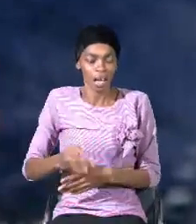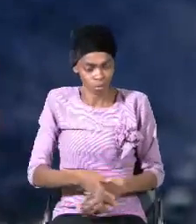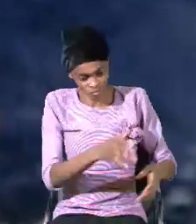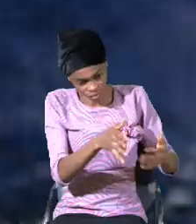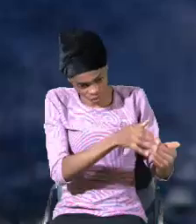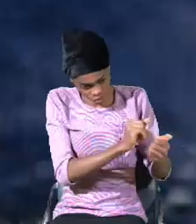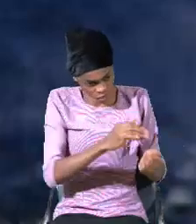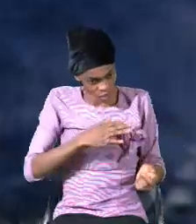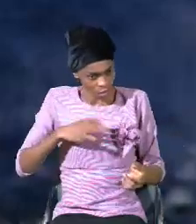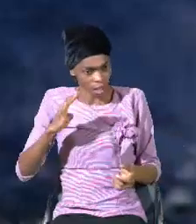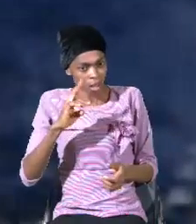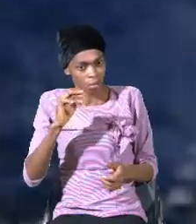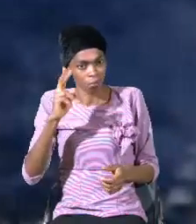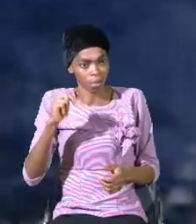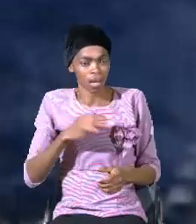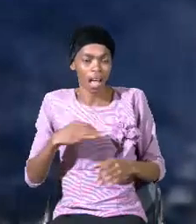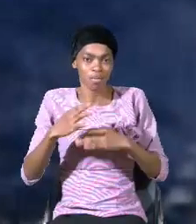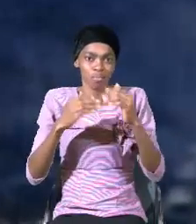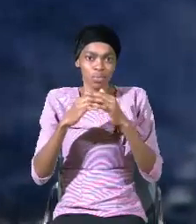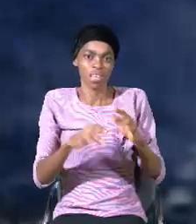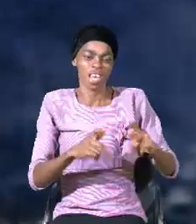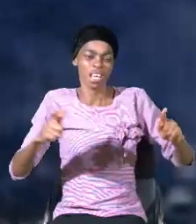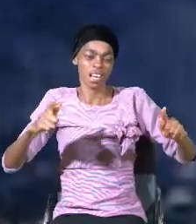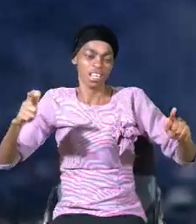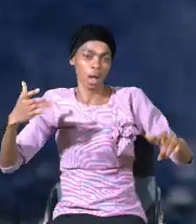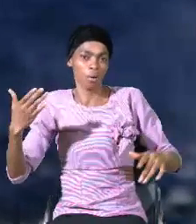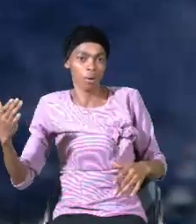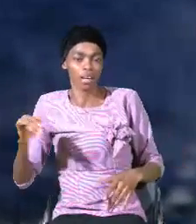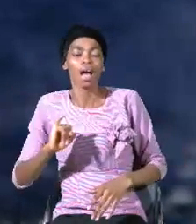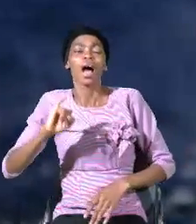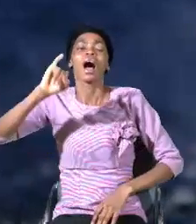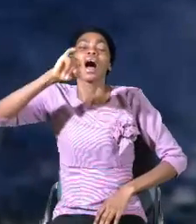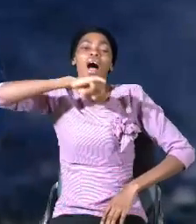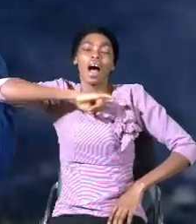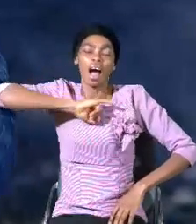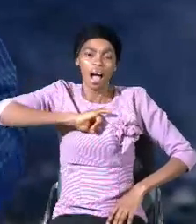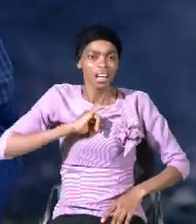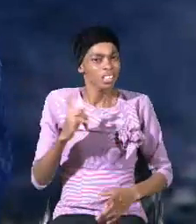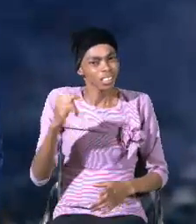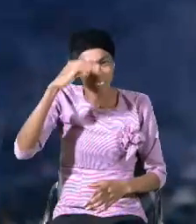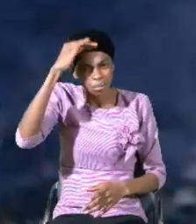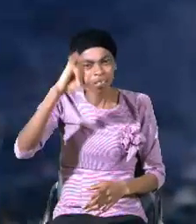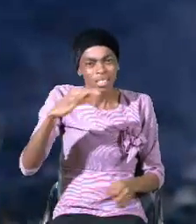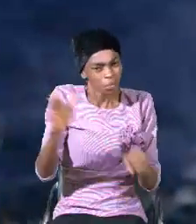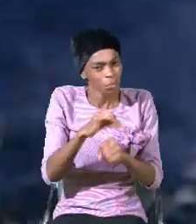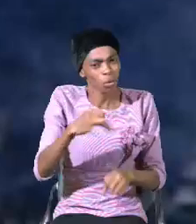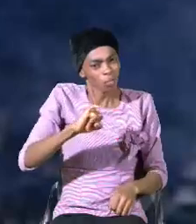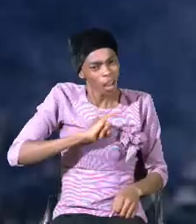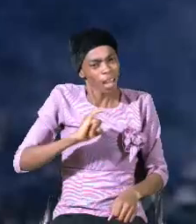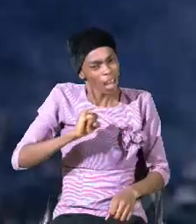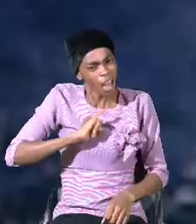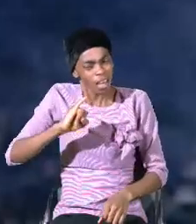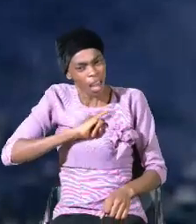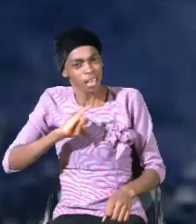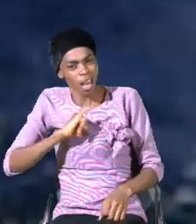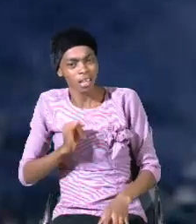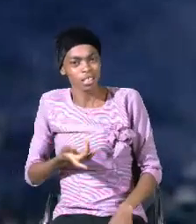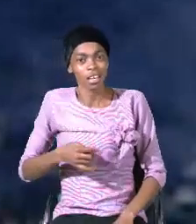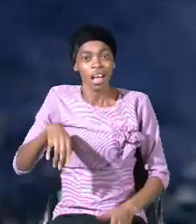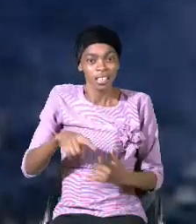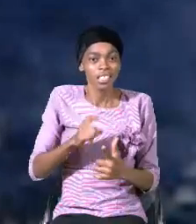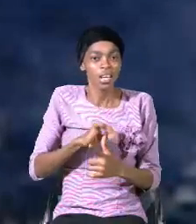build greater. And there will I, the man is full of I. And there will I